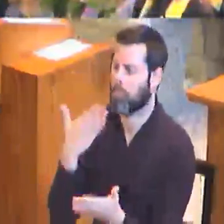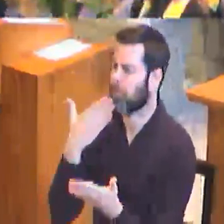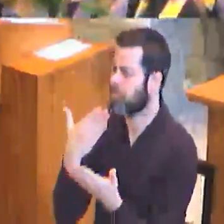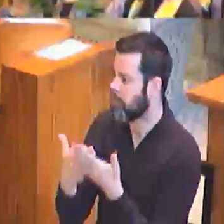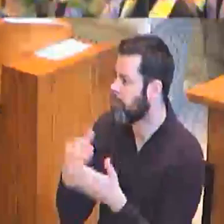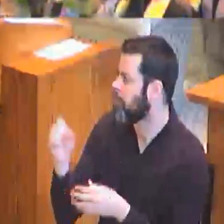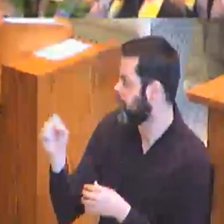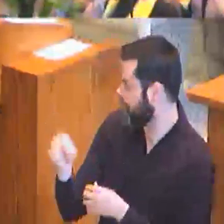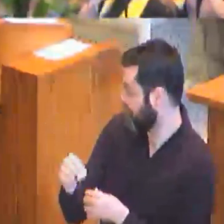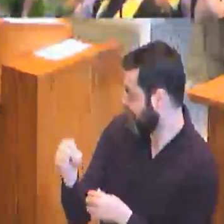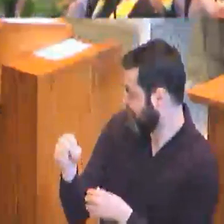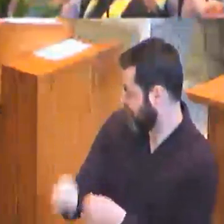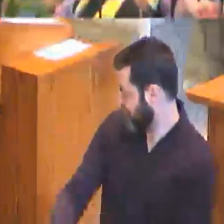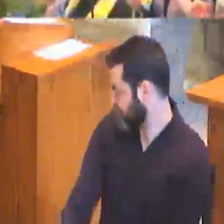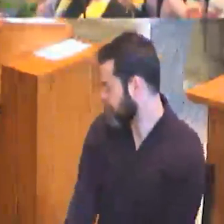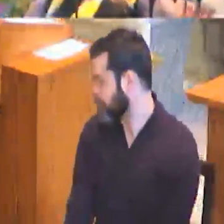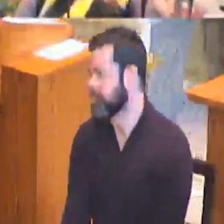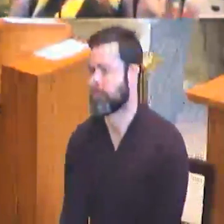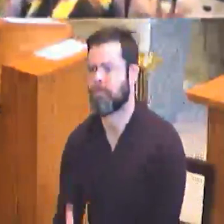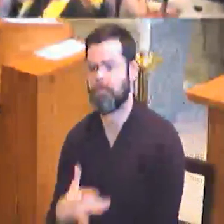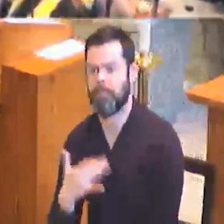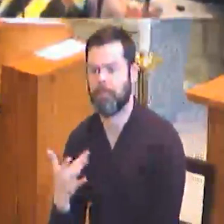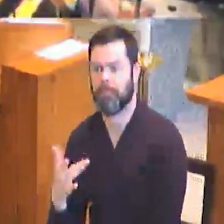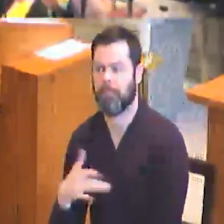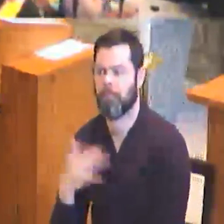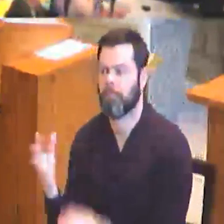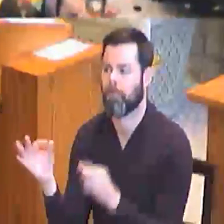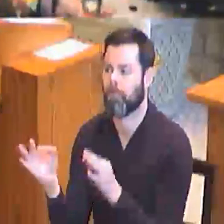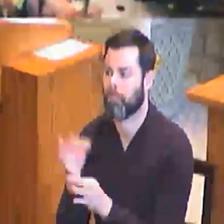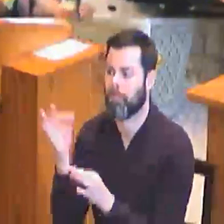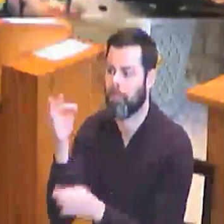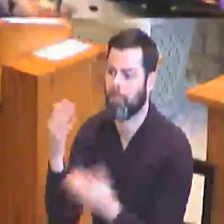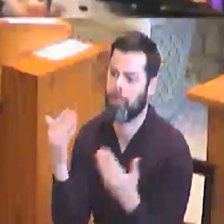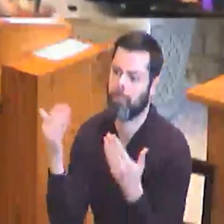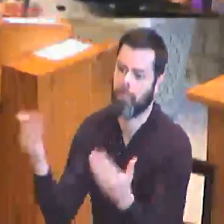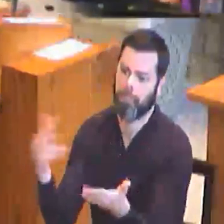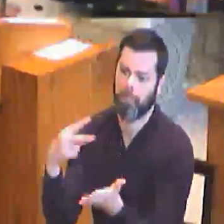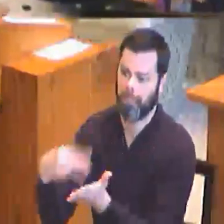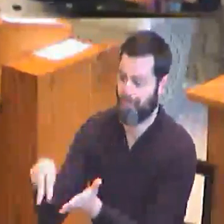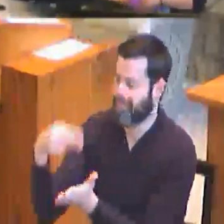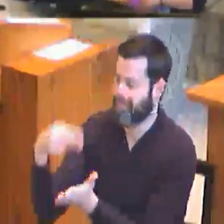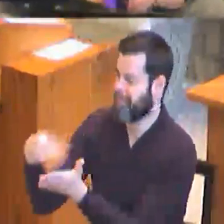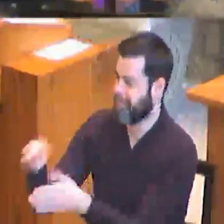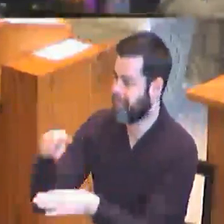it feels good. Oh, yes, it feels good. Use your strength, go ahead and dance and jump.